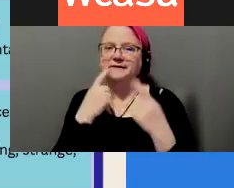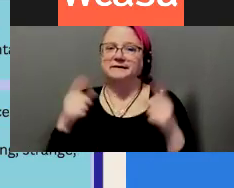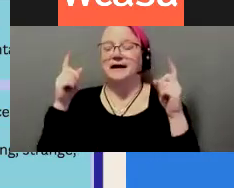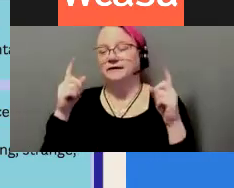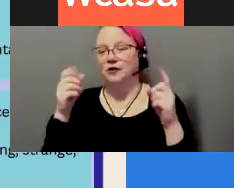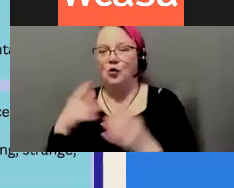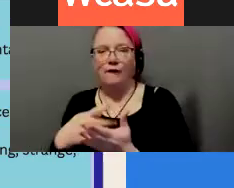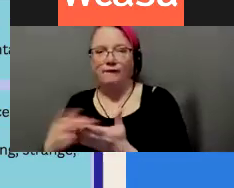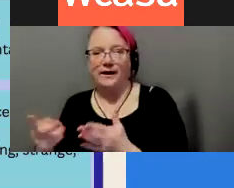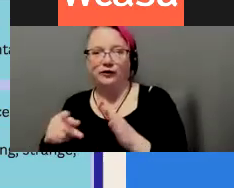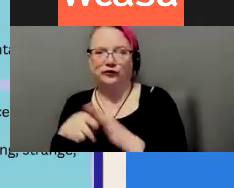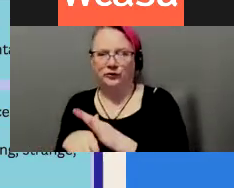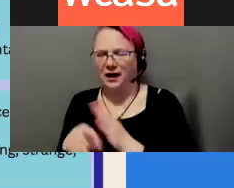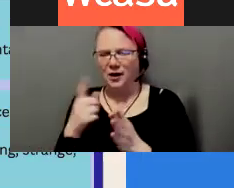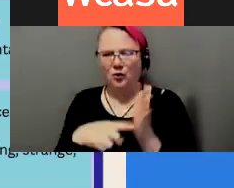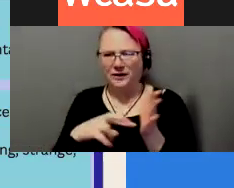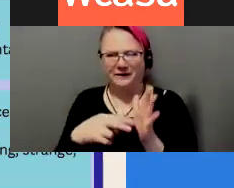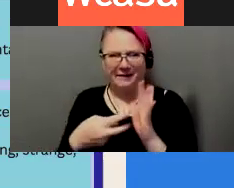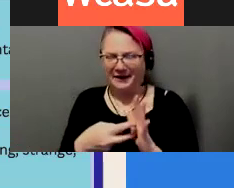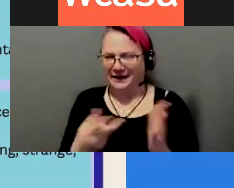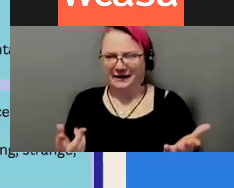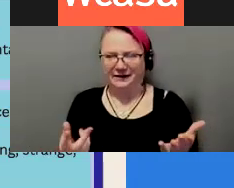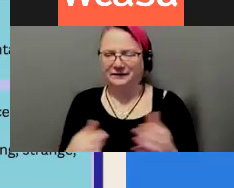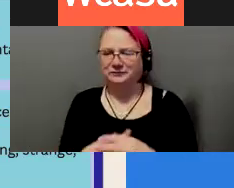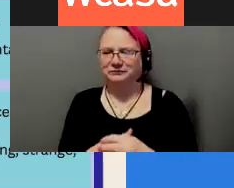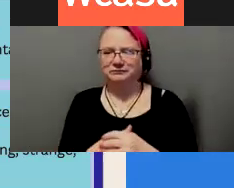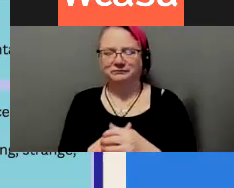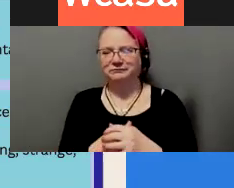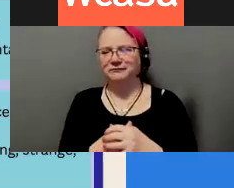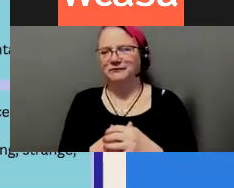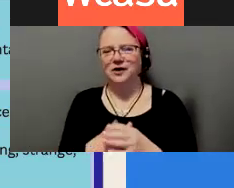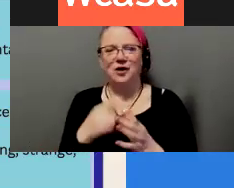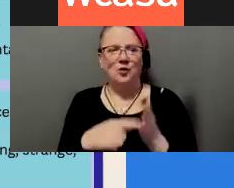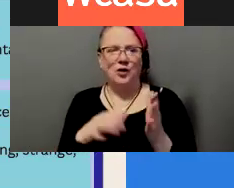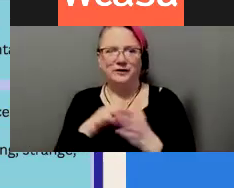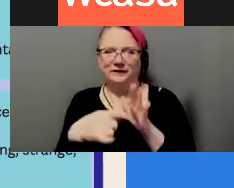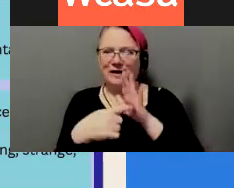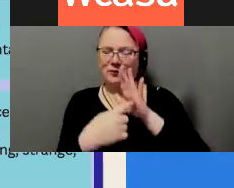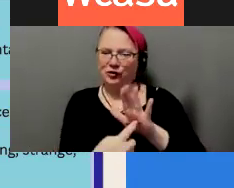failed suicide. What does that mean, right? What does